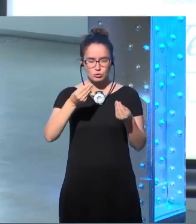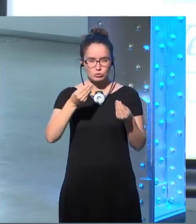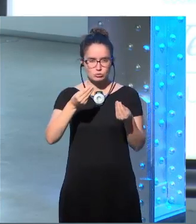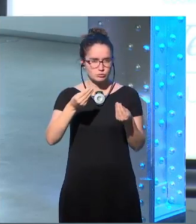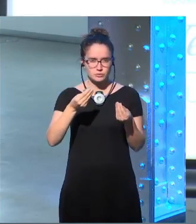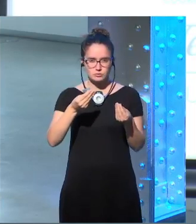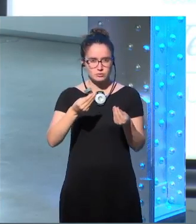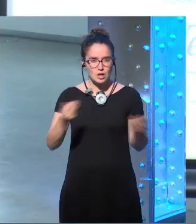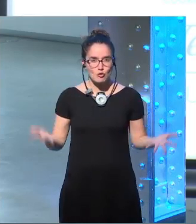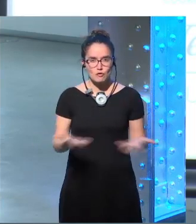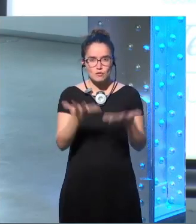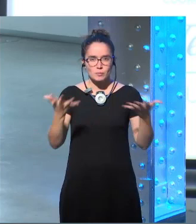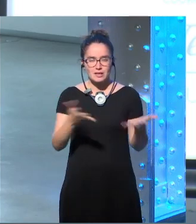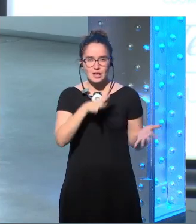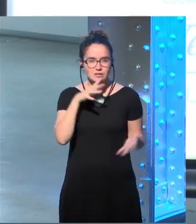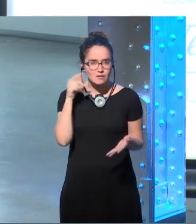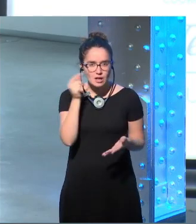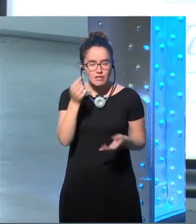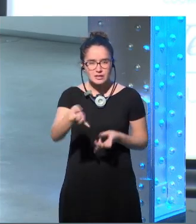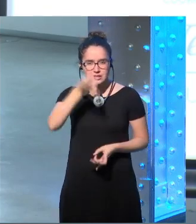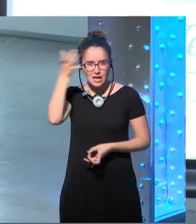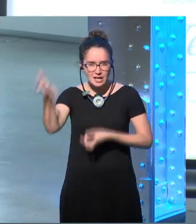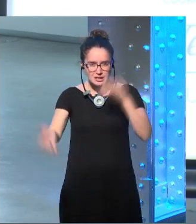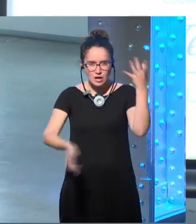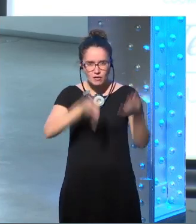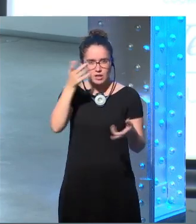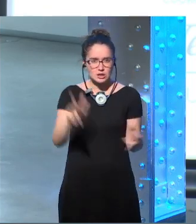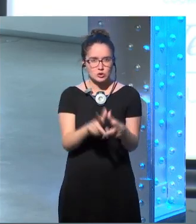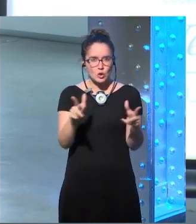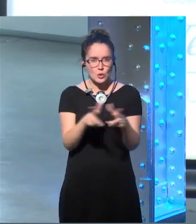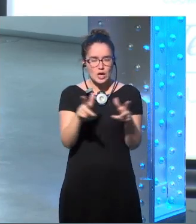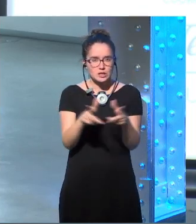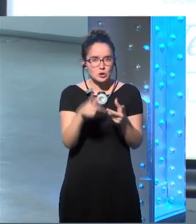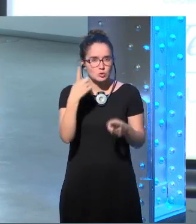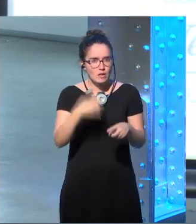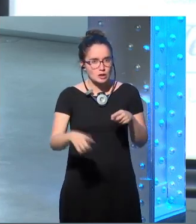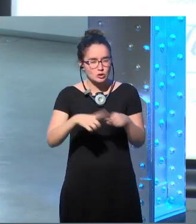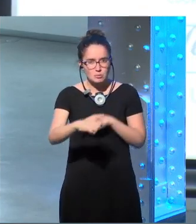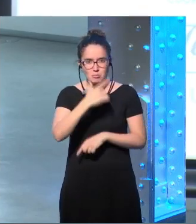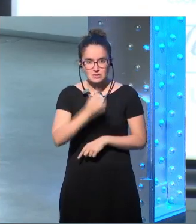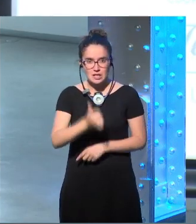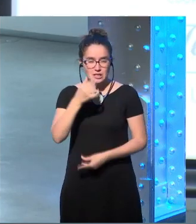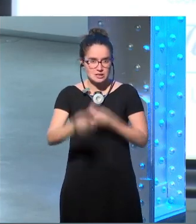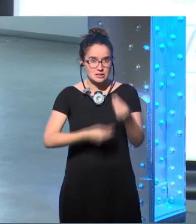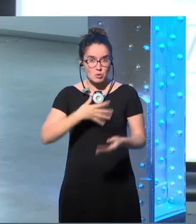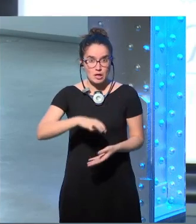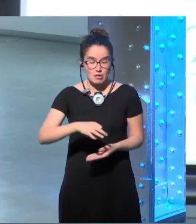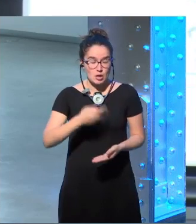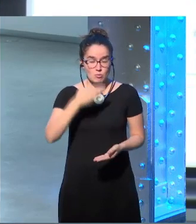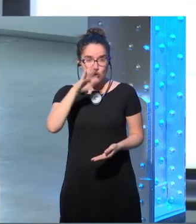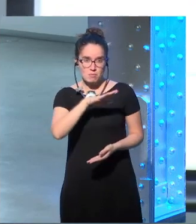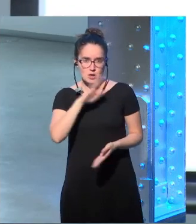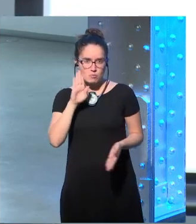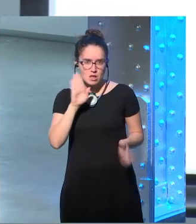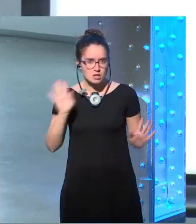social skills, and I believe that is the most simple thing you can do as a parent. So I don't think we need to